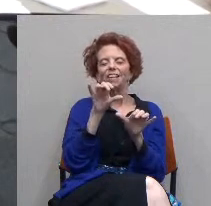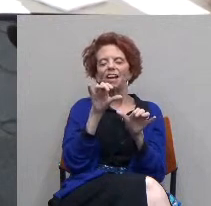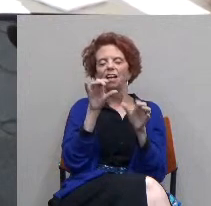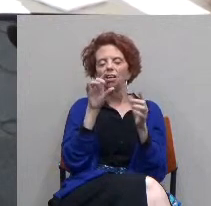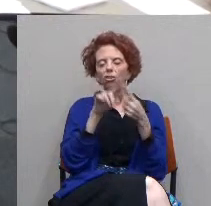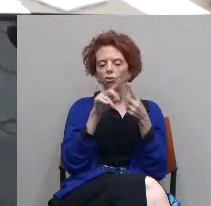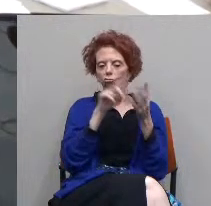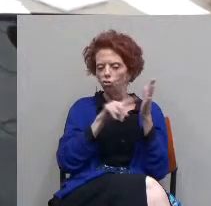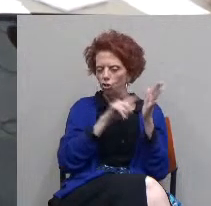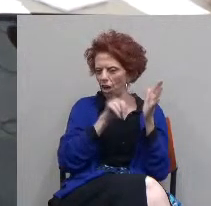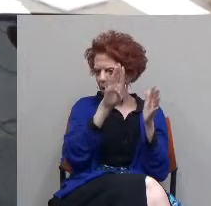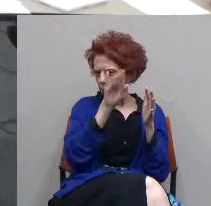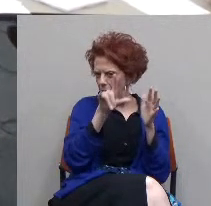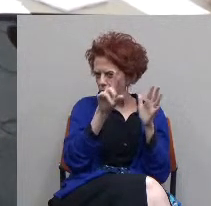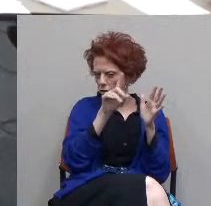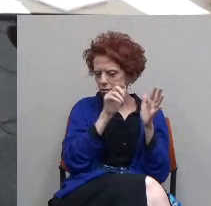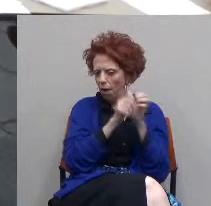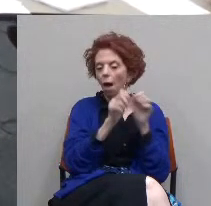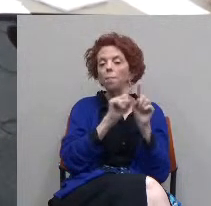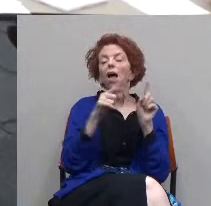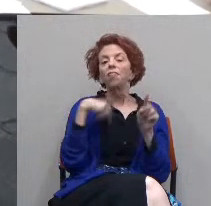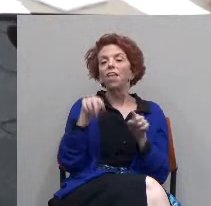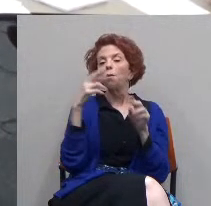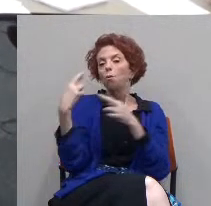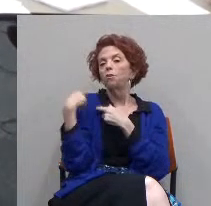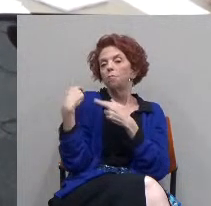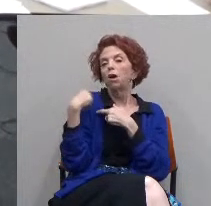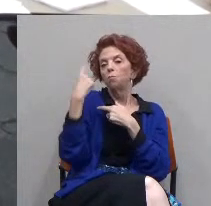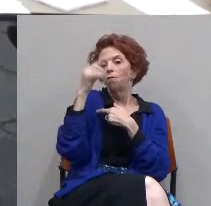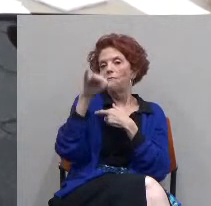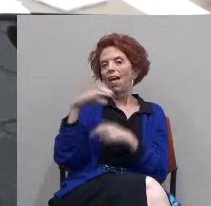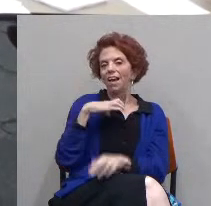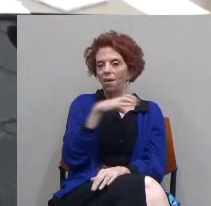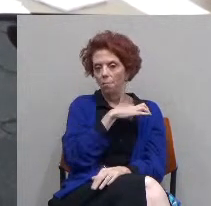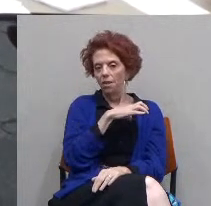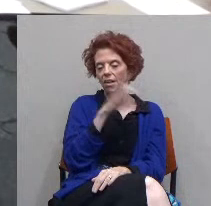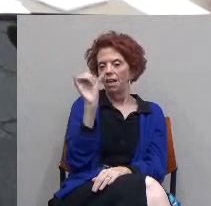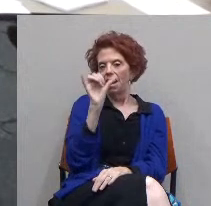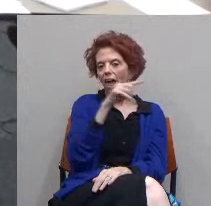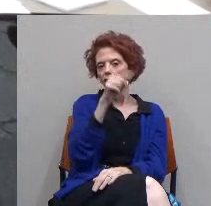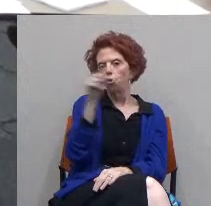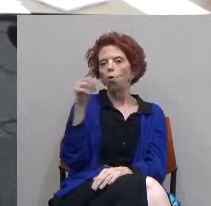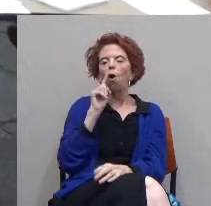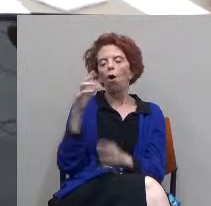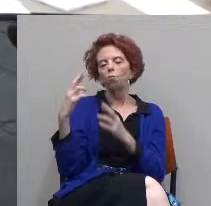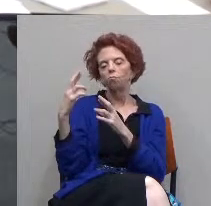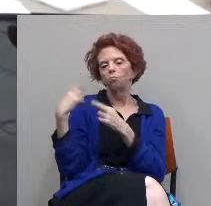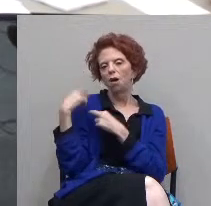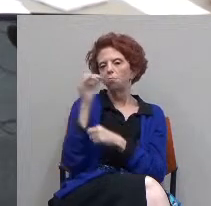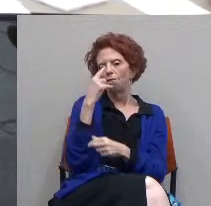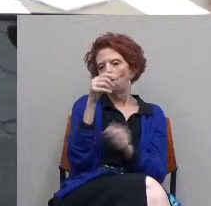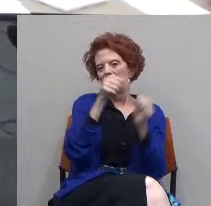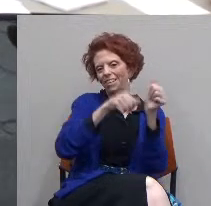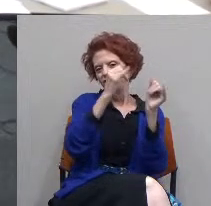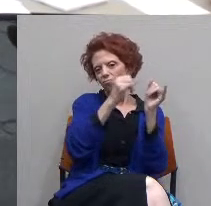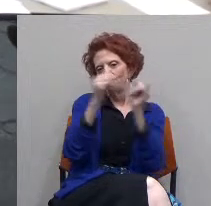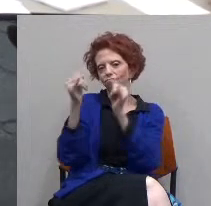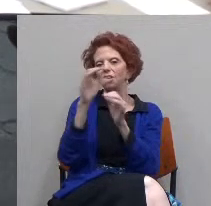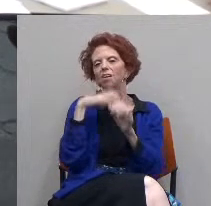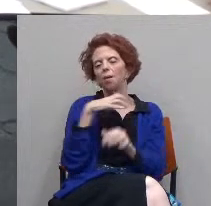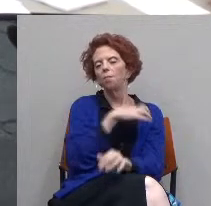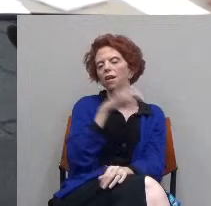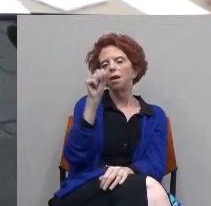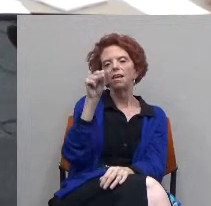bills, but they were responsible for that committee, like you all are responsible for your committees. So there